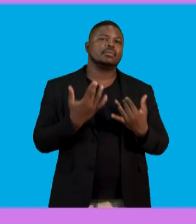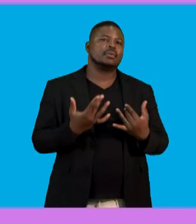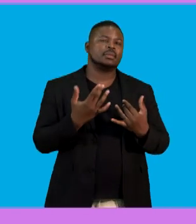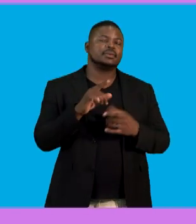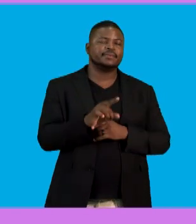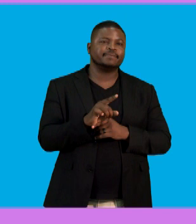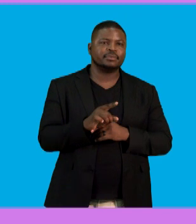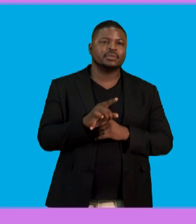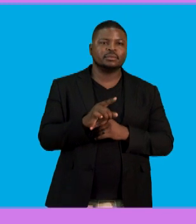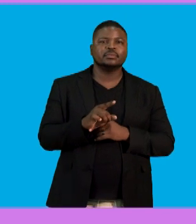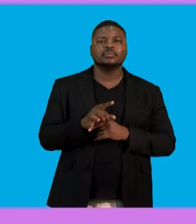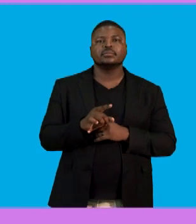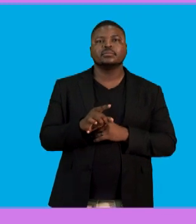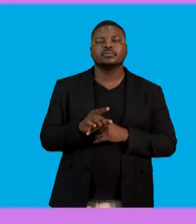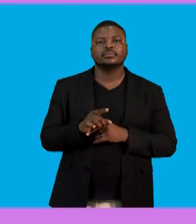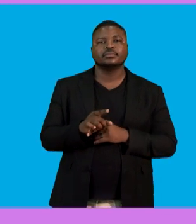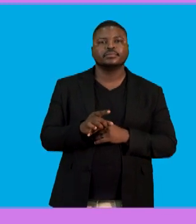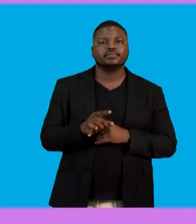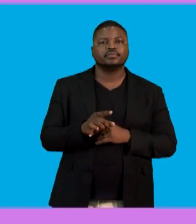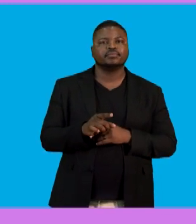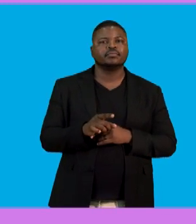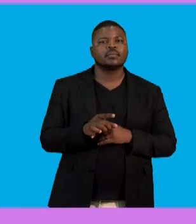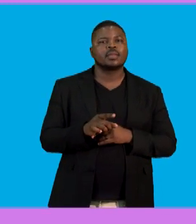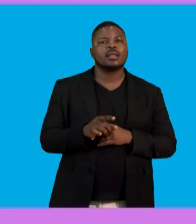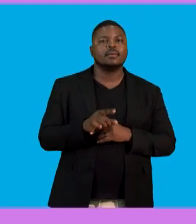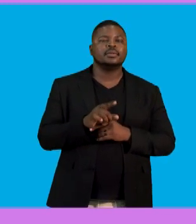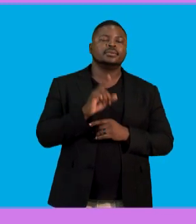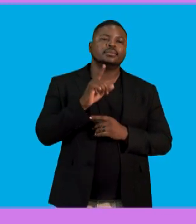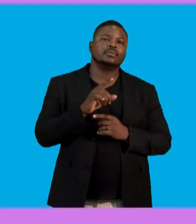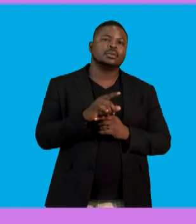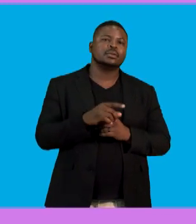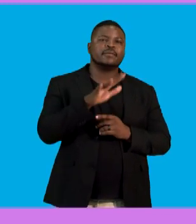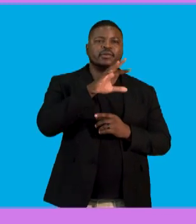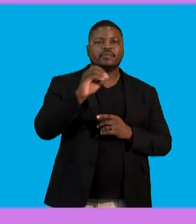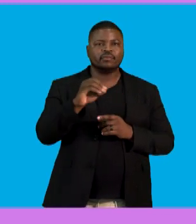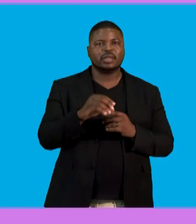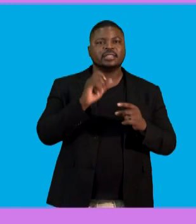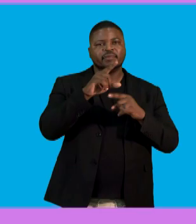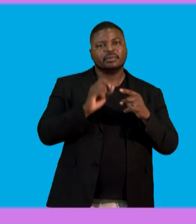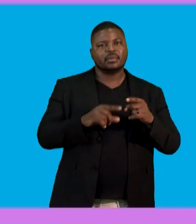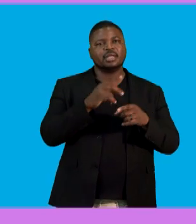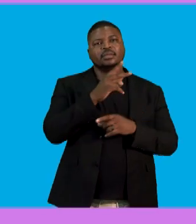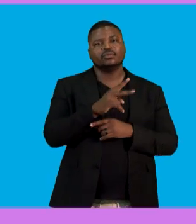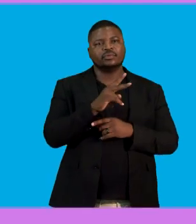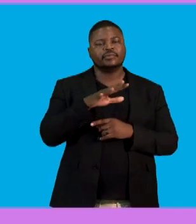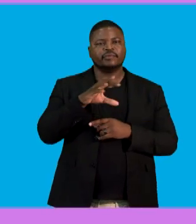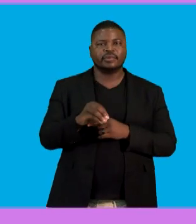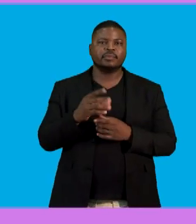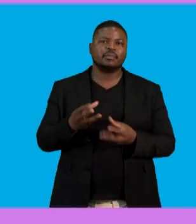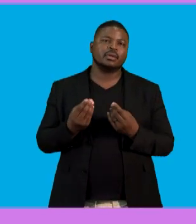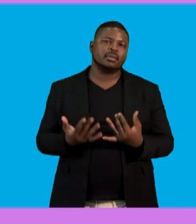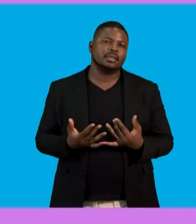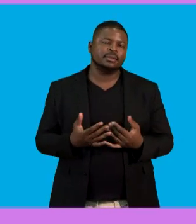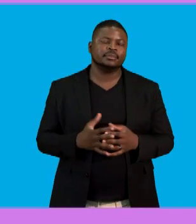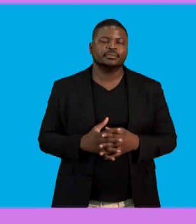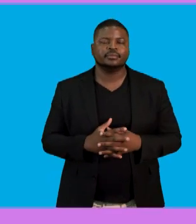What is 500 divided by 250? It's 2. 500, let's confirm it on our calculator, divided by 250, it's 2.